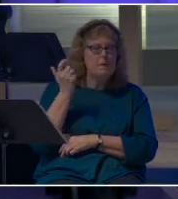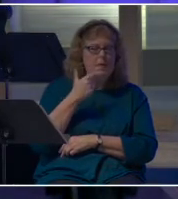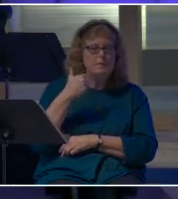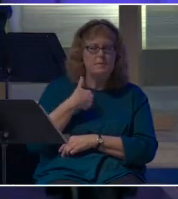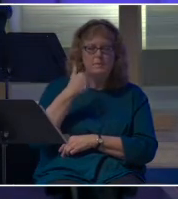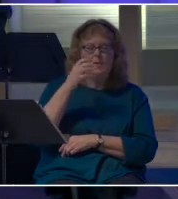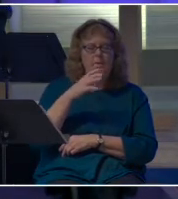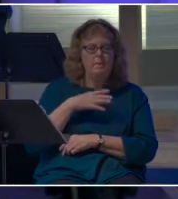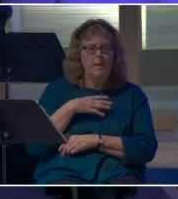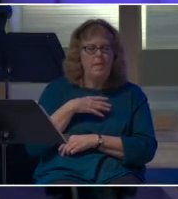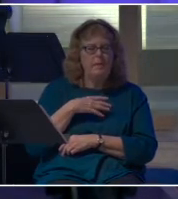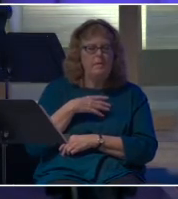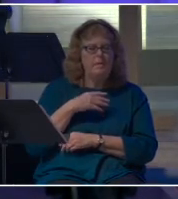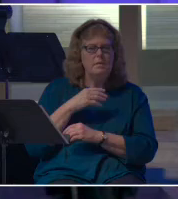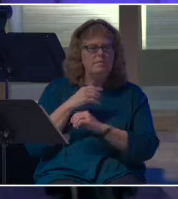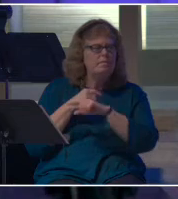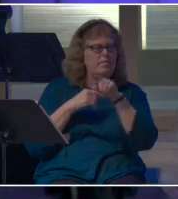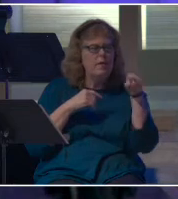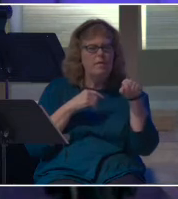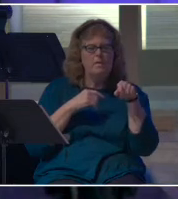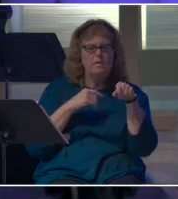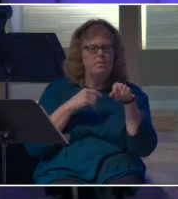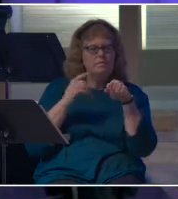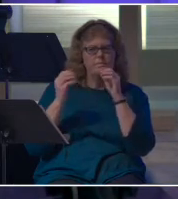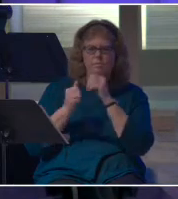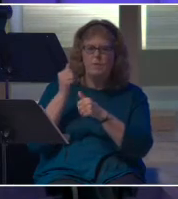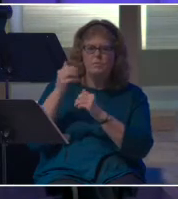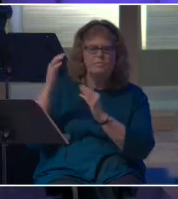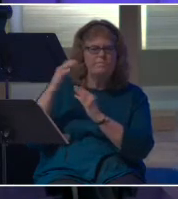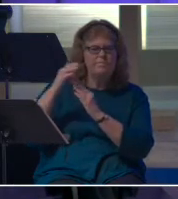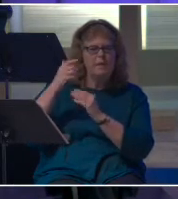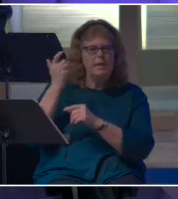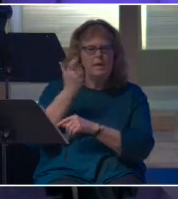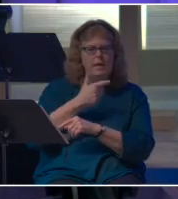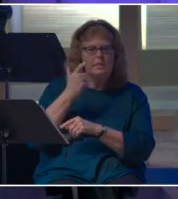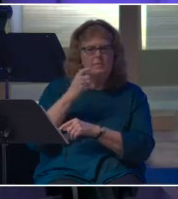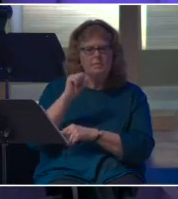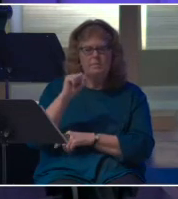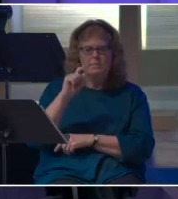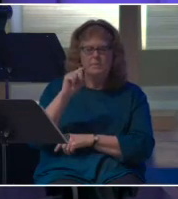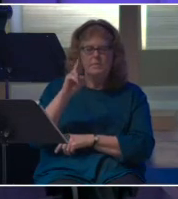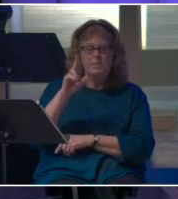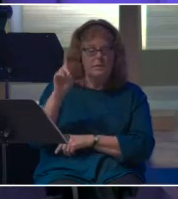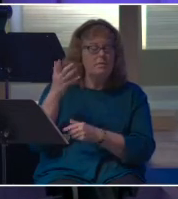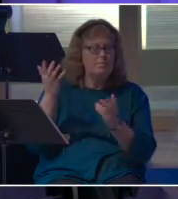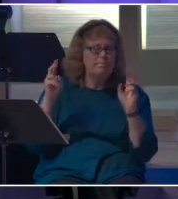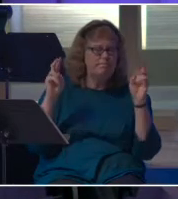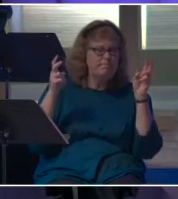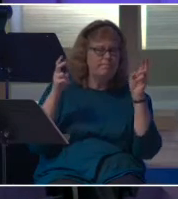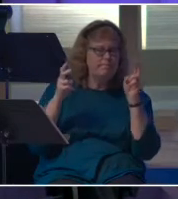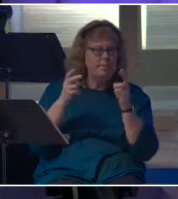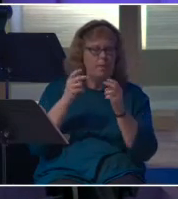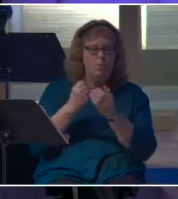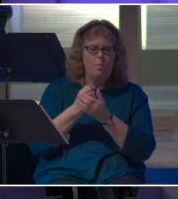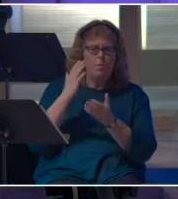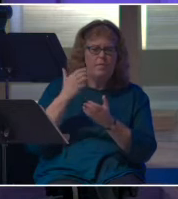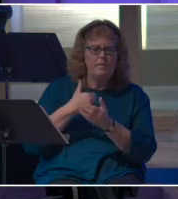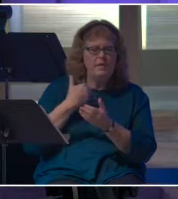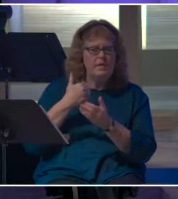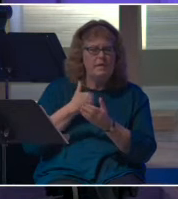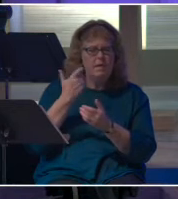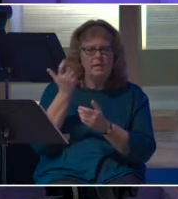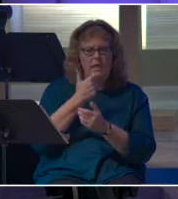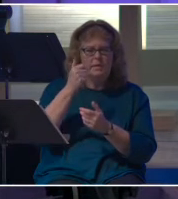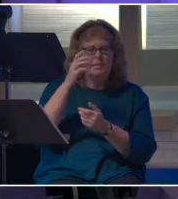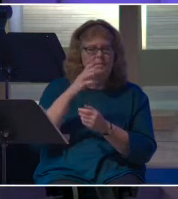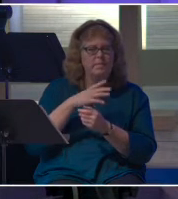man. There was not a man among them more handsome than he is. He's a stud. That's who he is. He's a wealthy, young, handsome